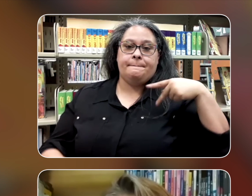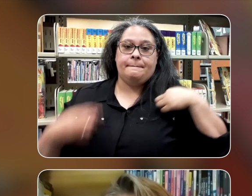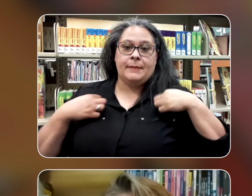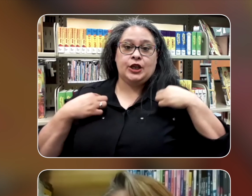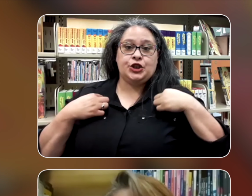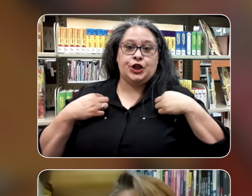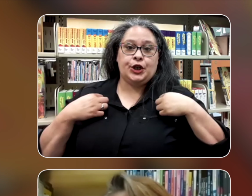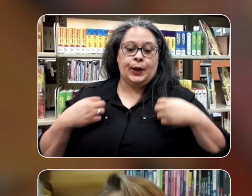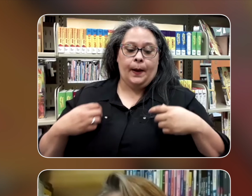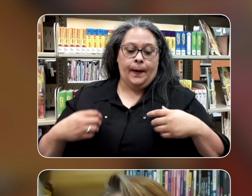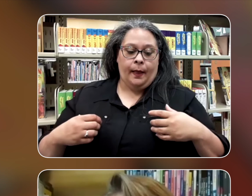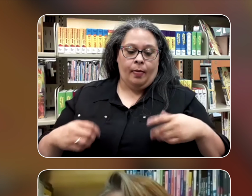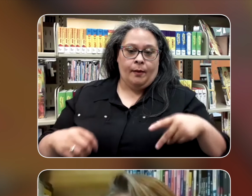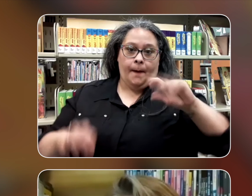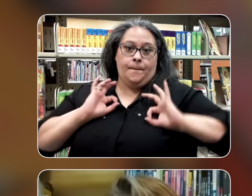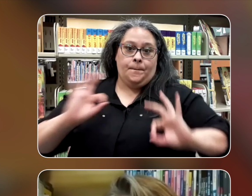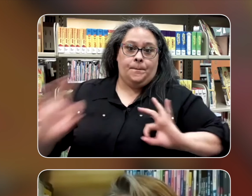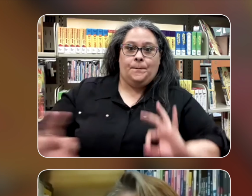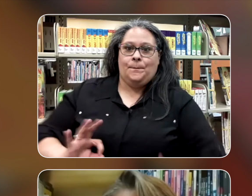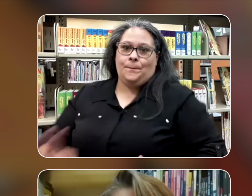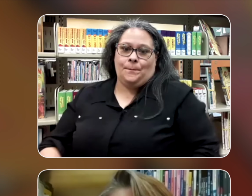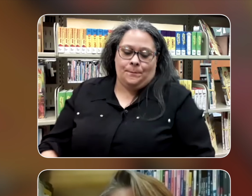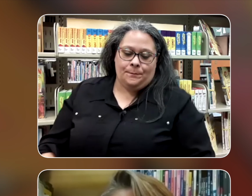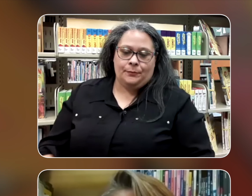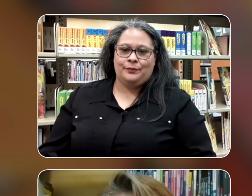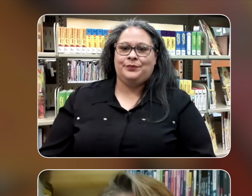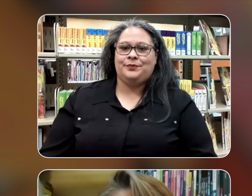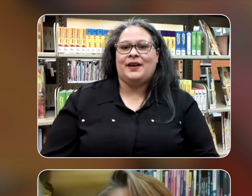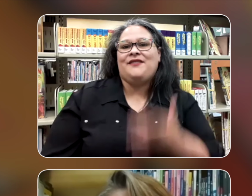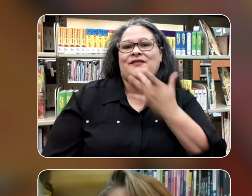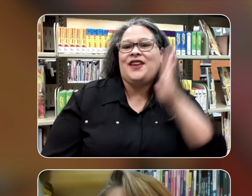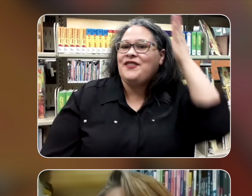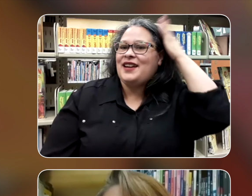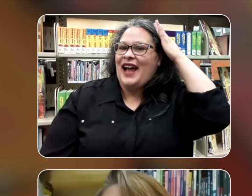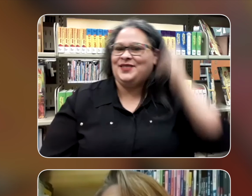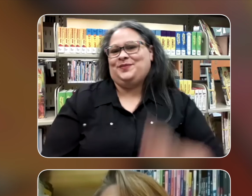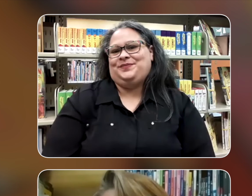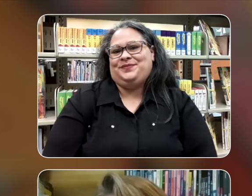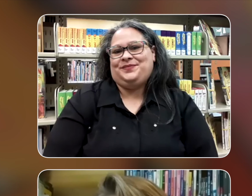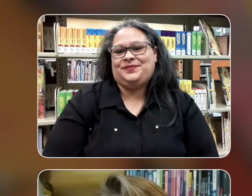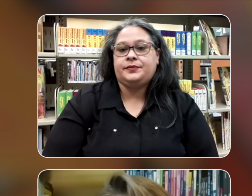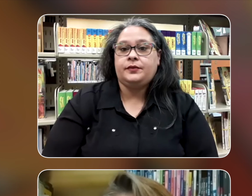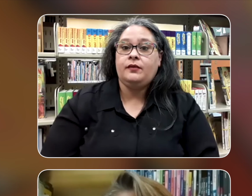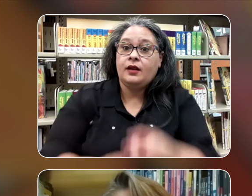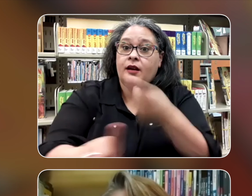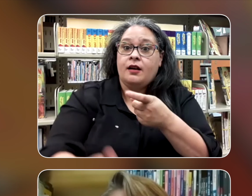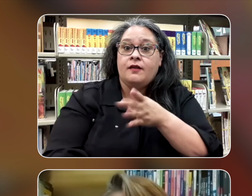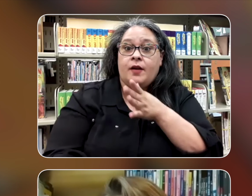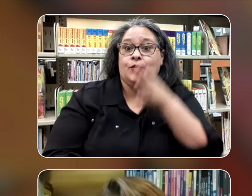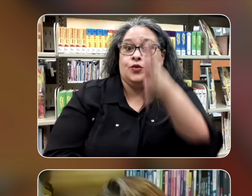skirt, and my favorite hat, the one Abuelita brought from me from Peru.